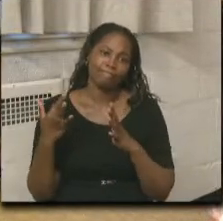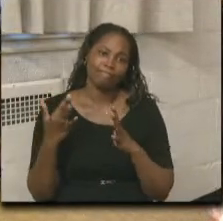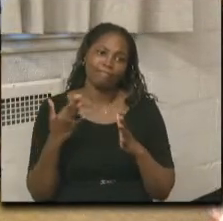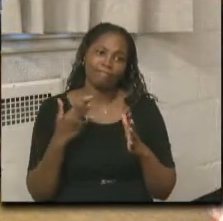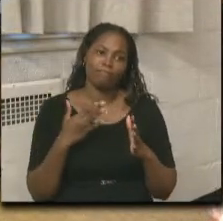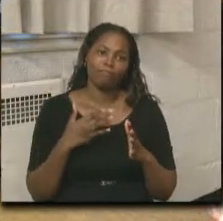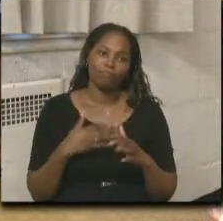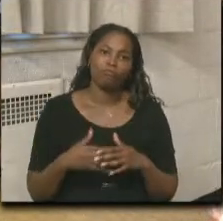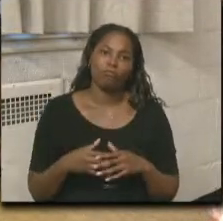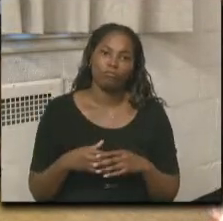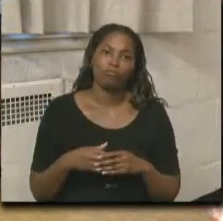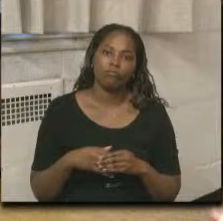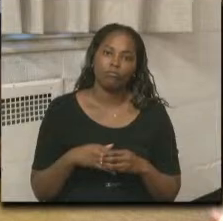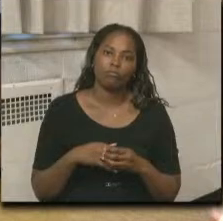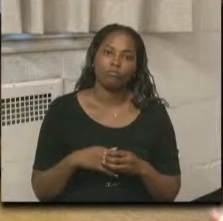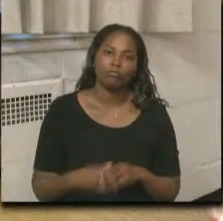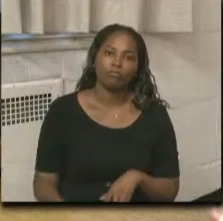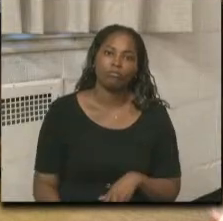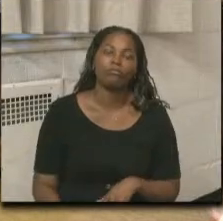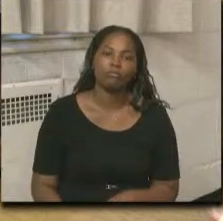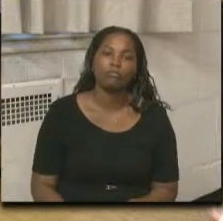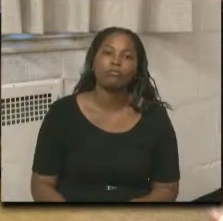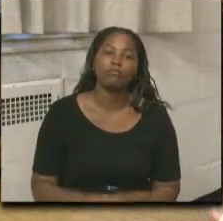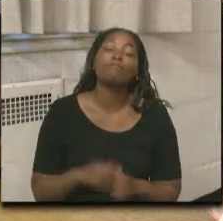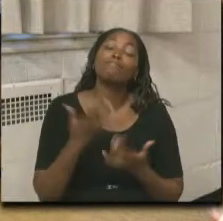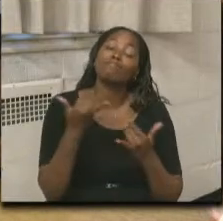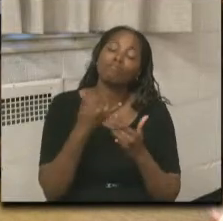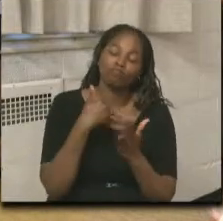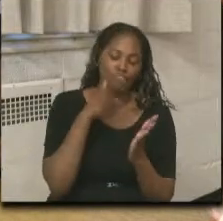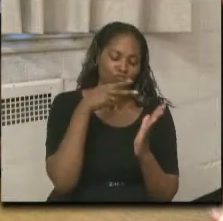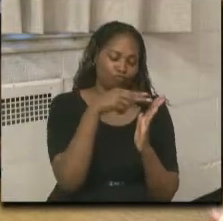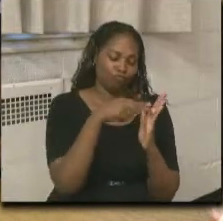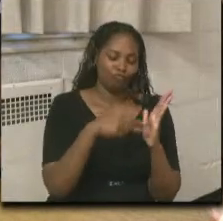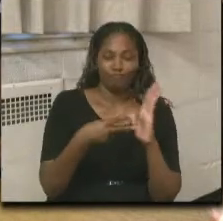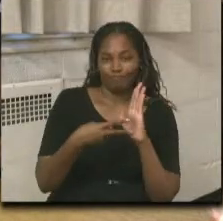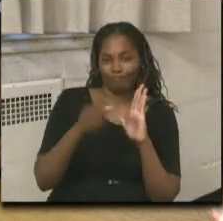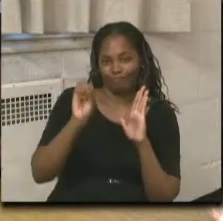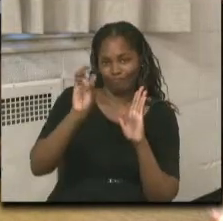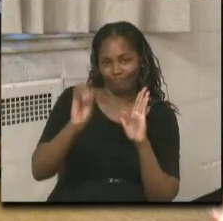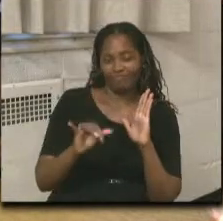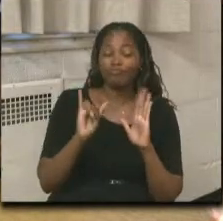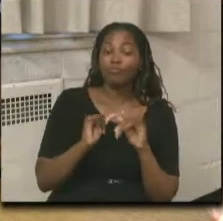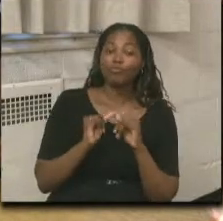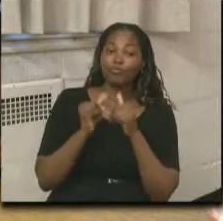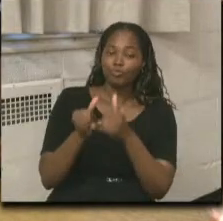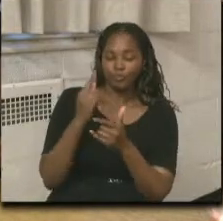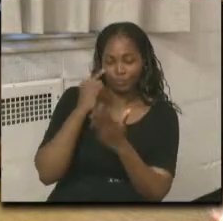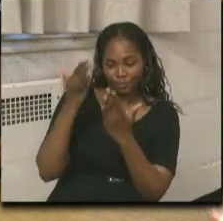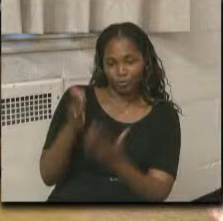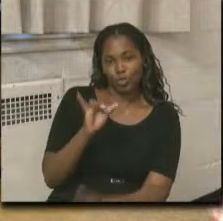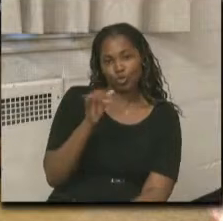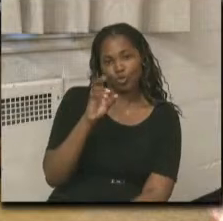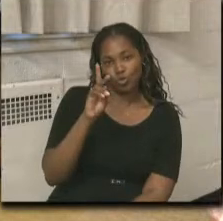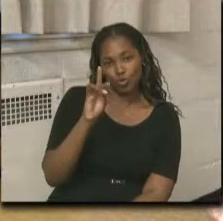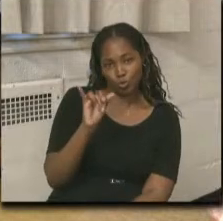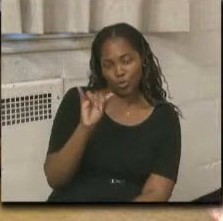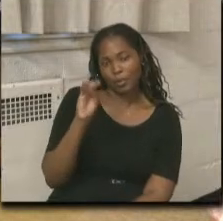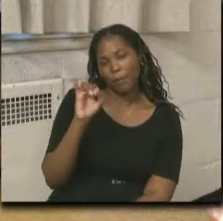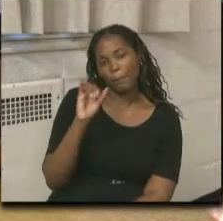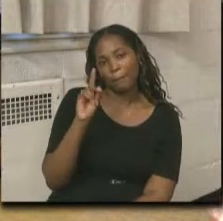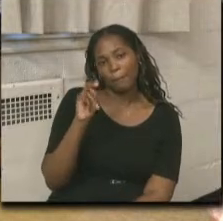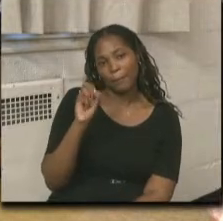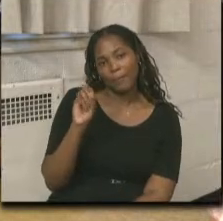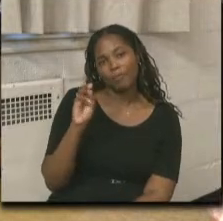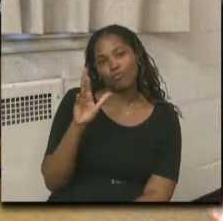And I will read yours. This is the award for Distinguished Public Service presented to Judy Mickens Murray in recognition of